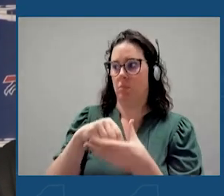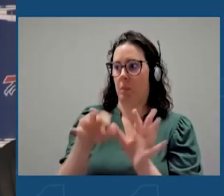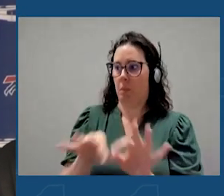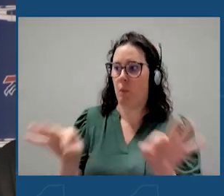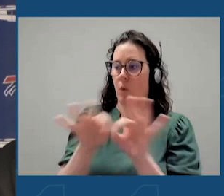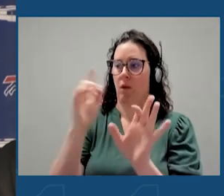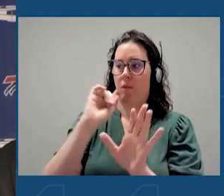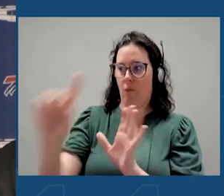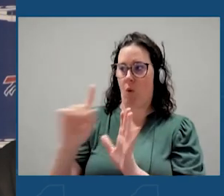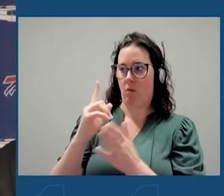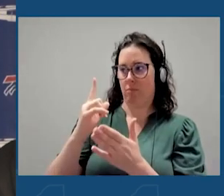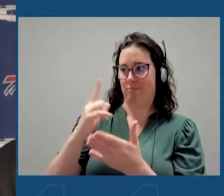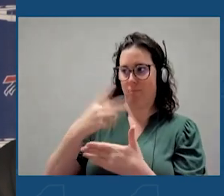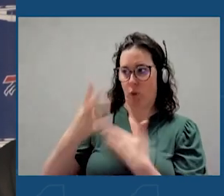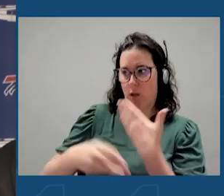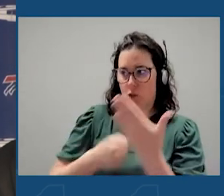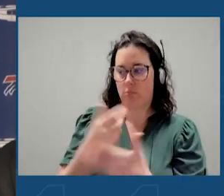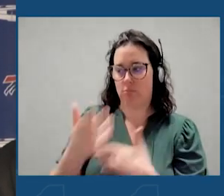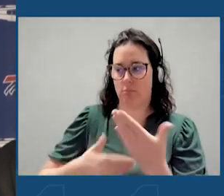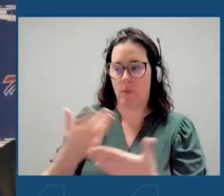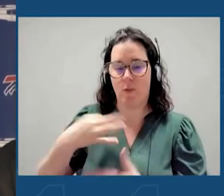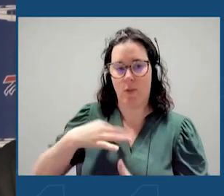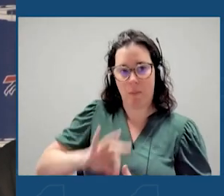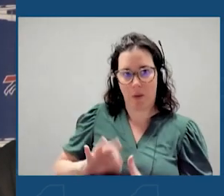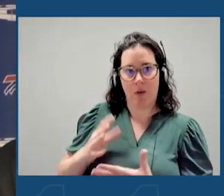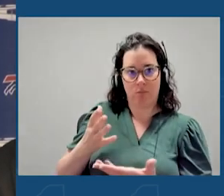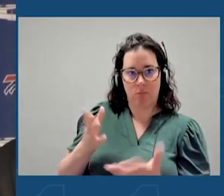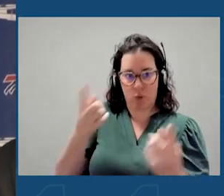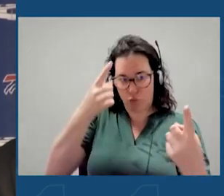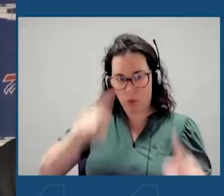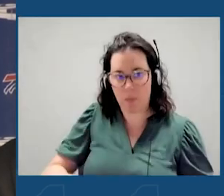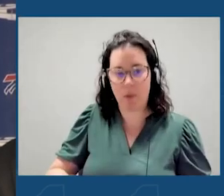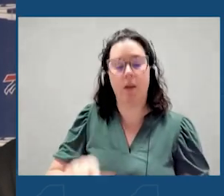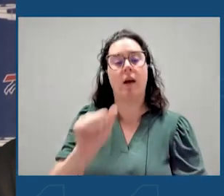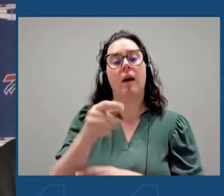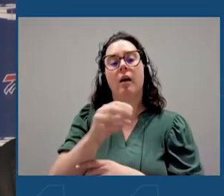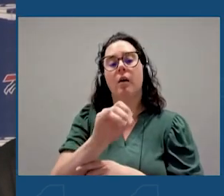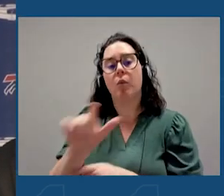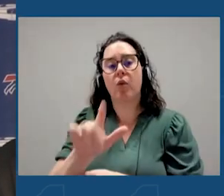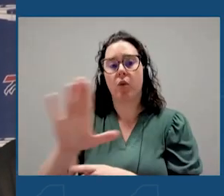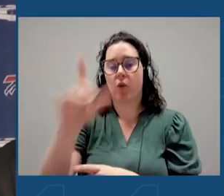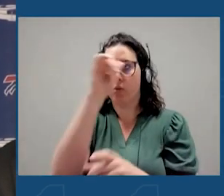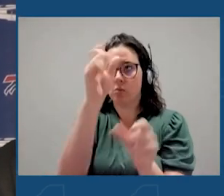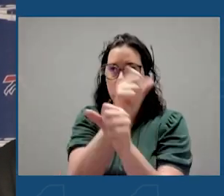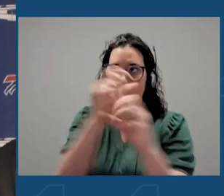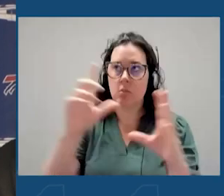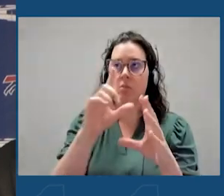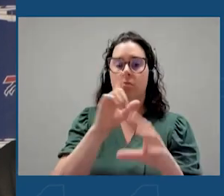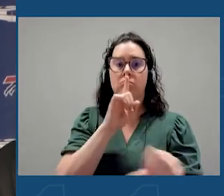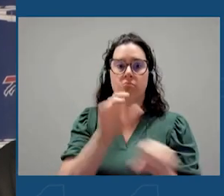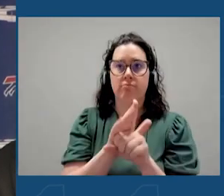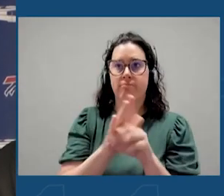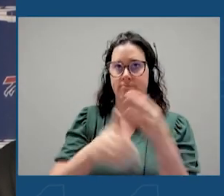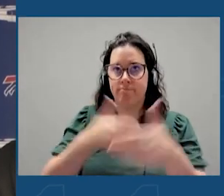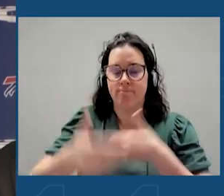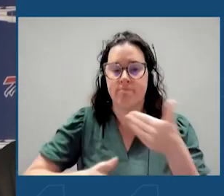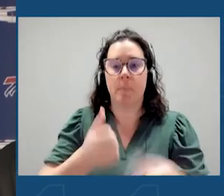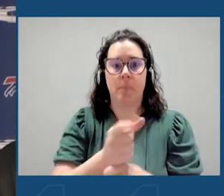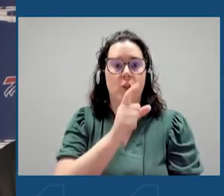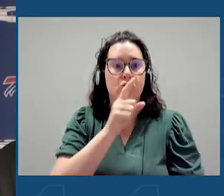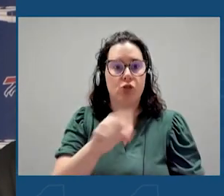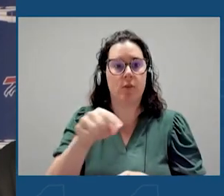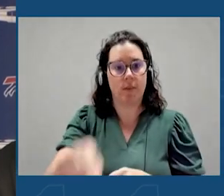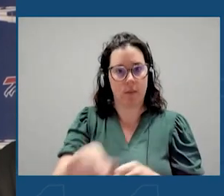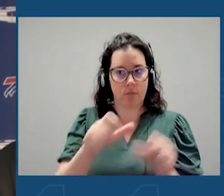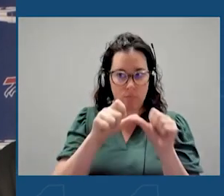Benefits Agreement. April, your dedication in particular and your vision to make certain that this stadium provides lasting